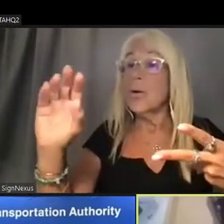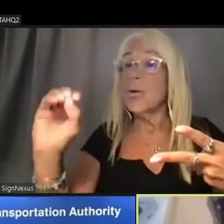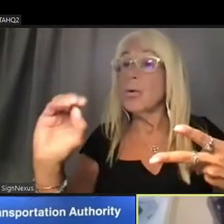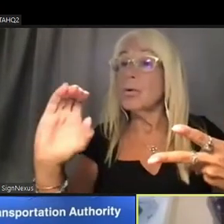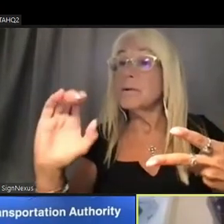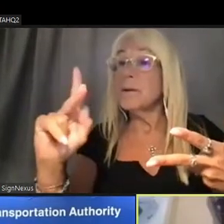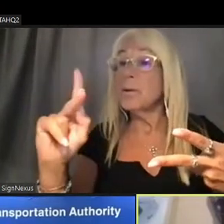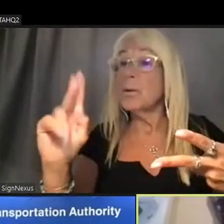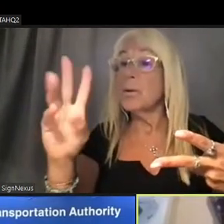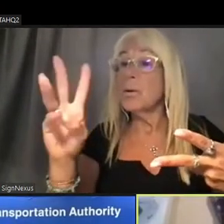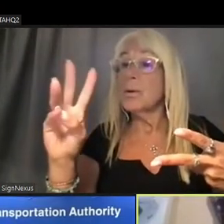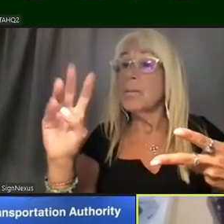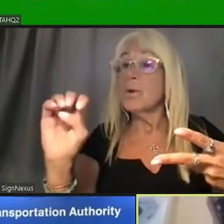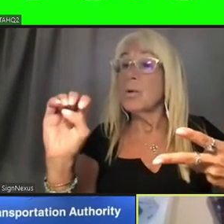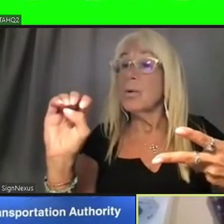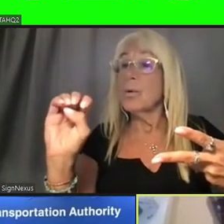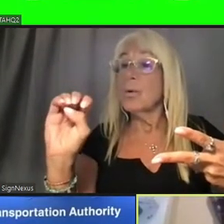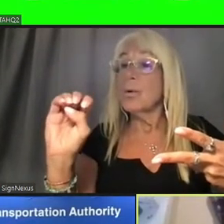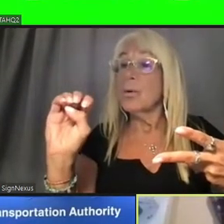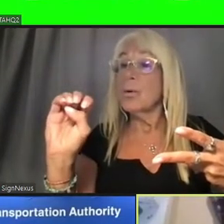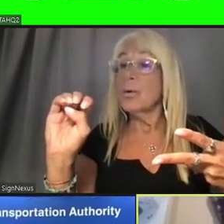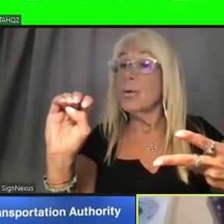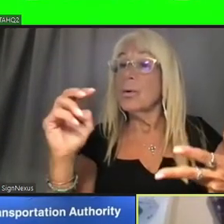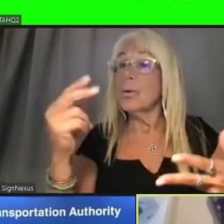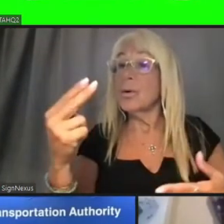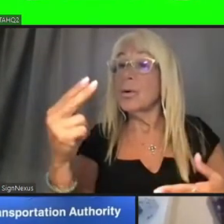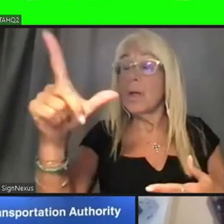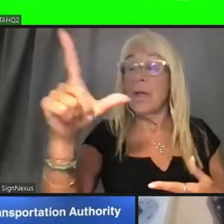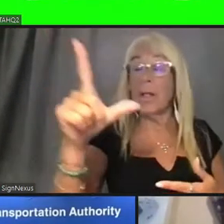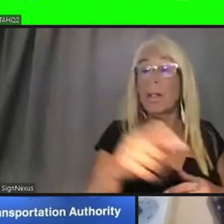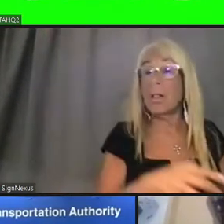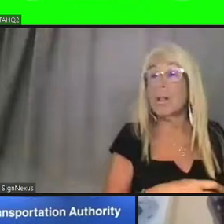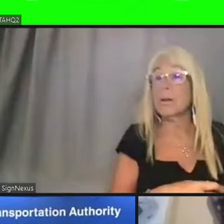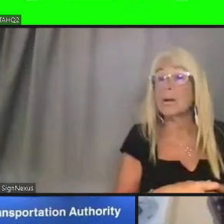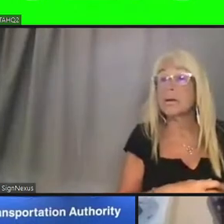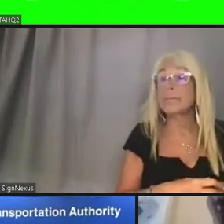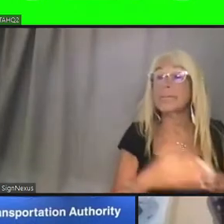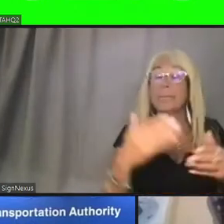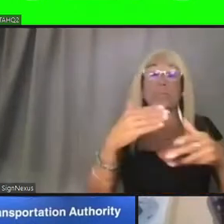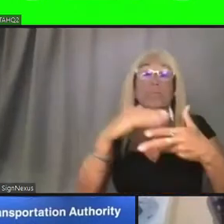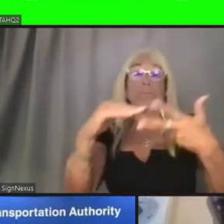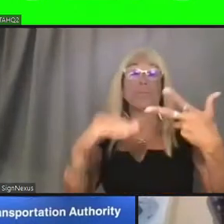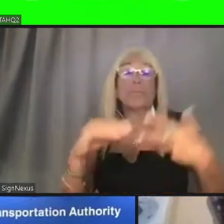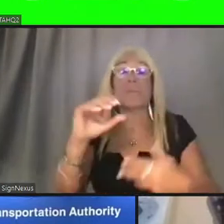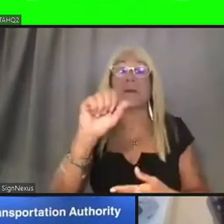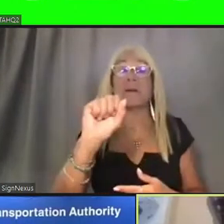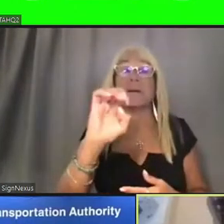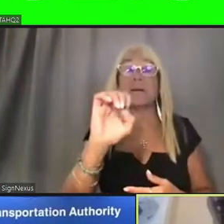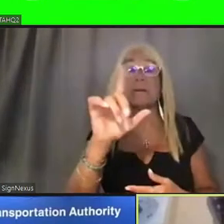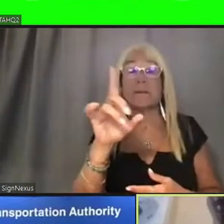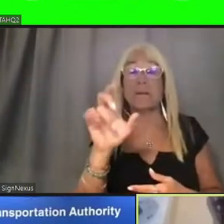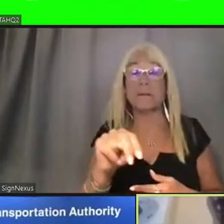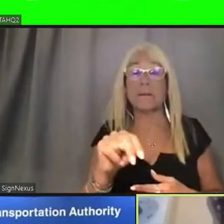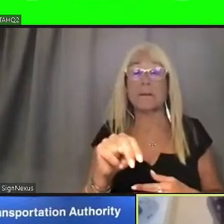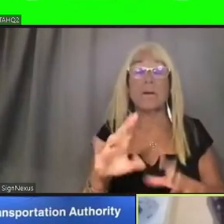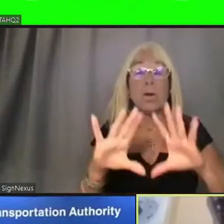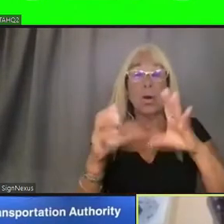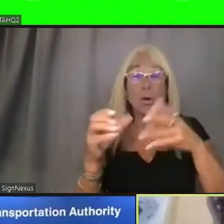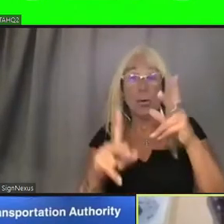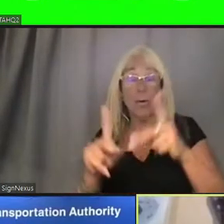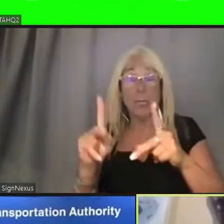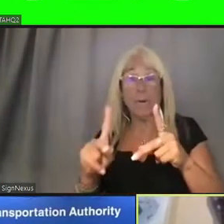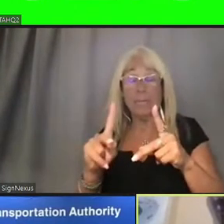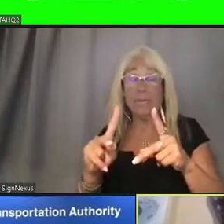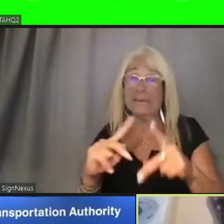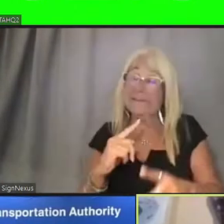my name is Kate Brockwell and I'm a member of families for Safe Streets a group of people who have been seriously injured or lost loved ones